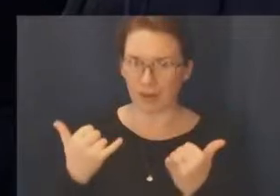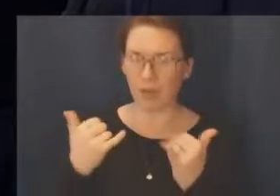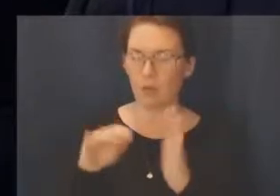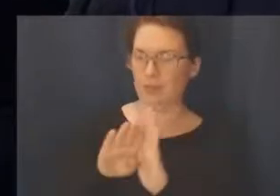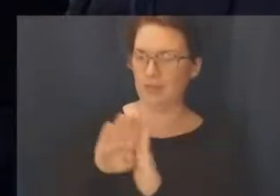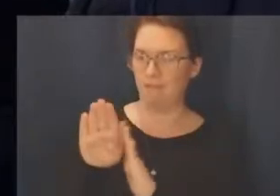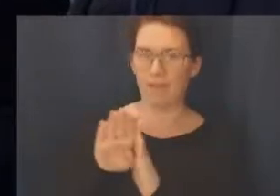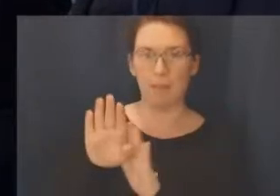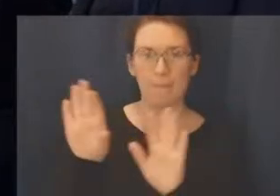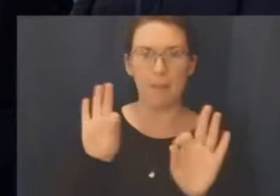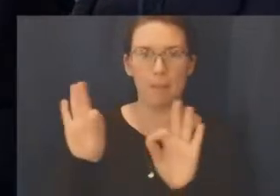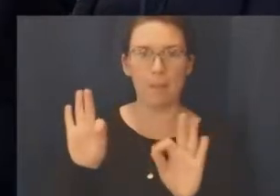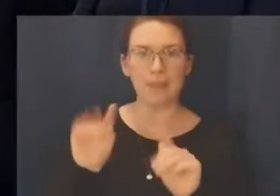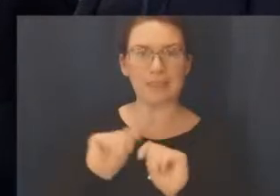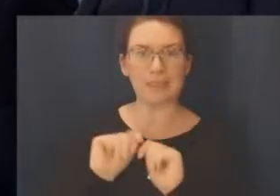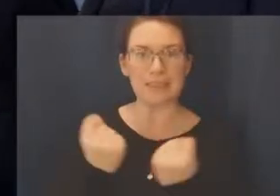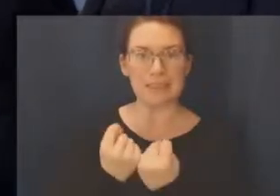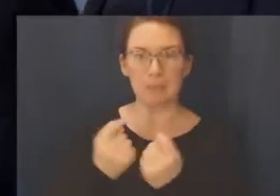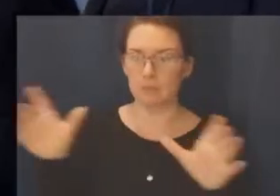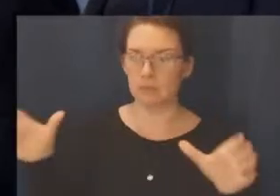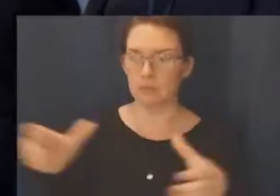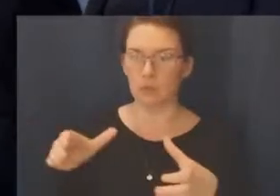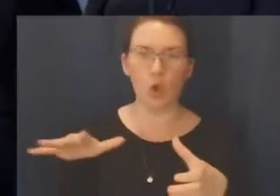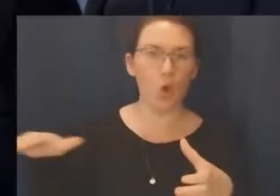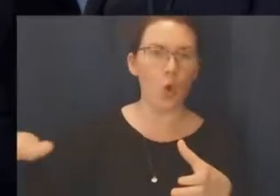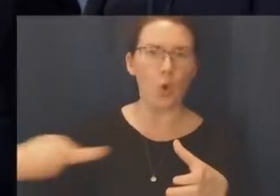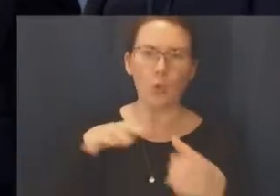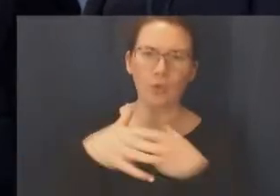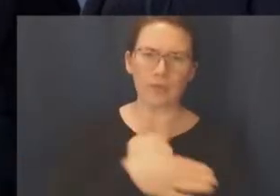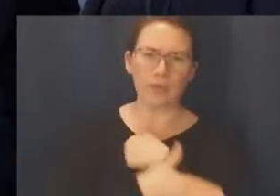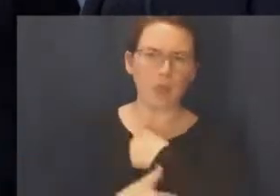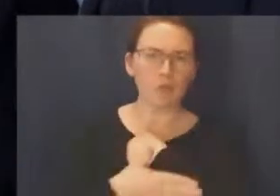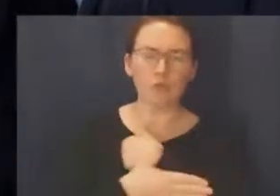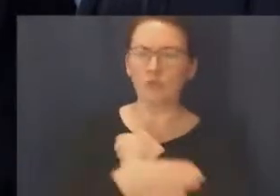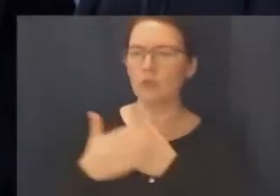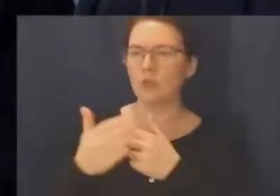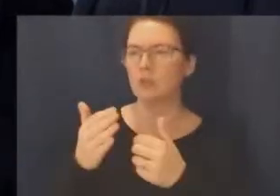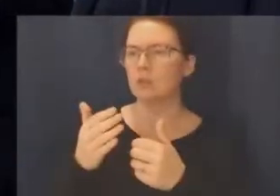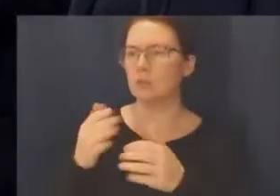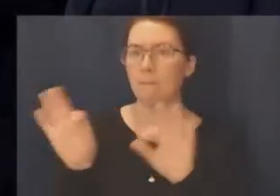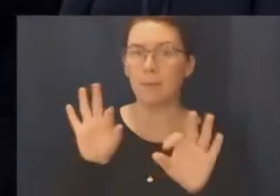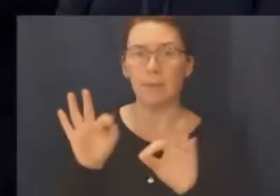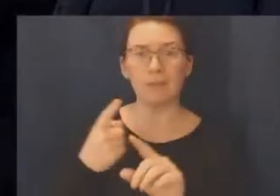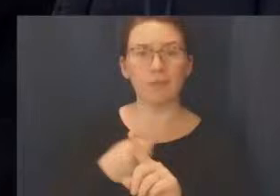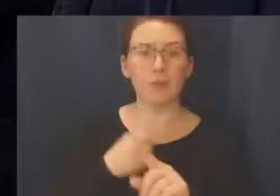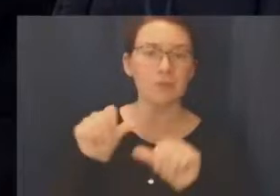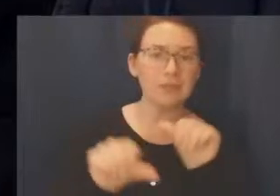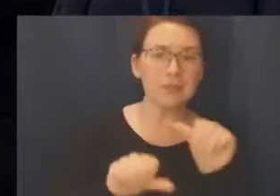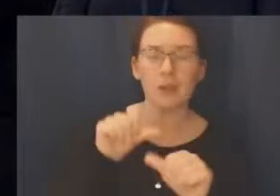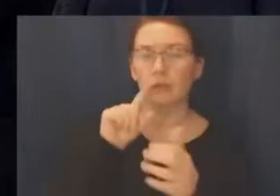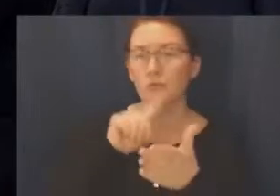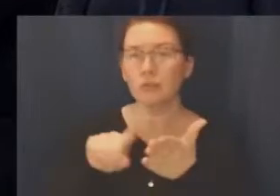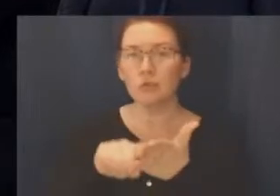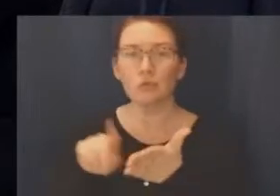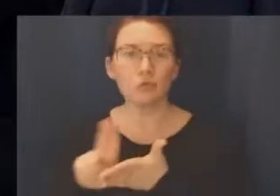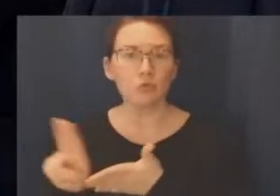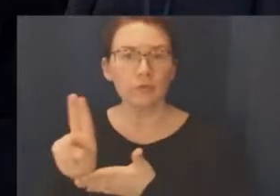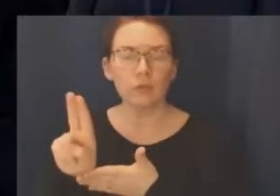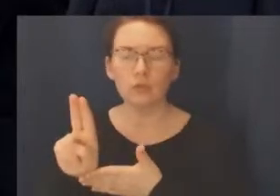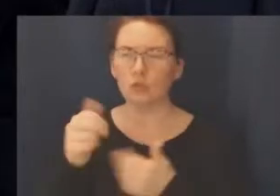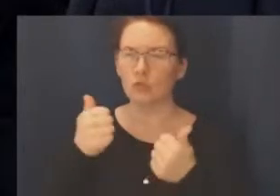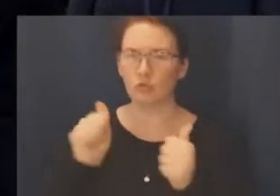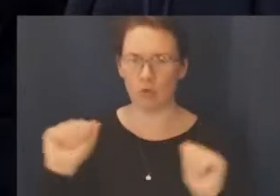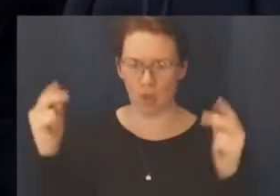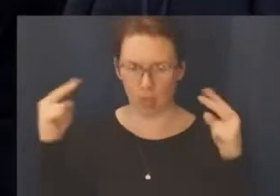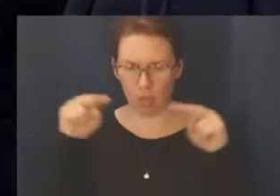all over the country of scientists at universities and research centers to look at all of those products so that we can have, I mean, one of the